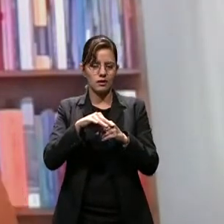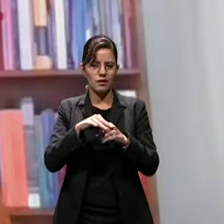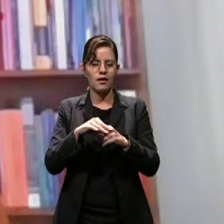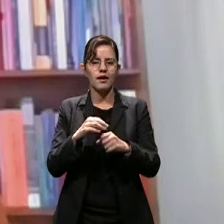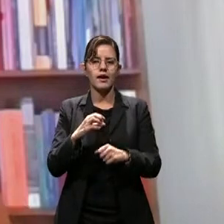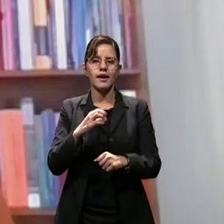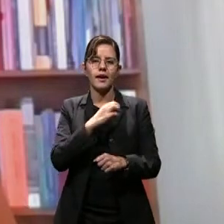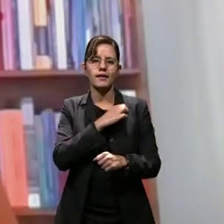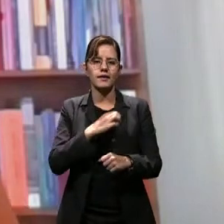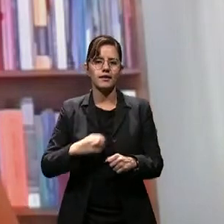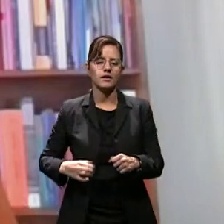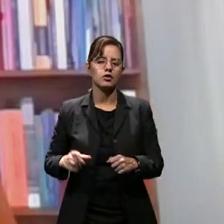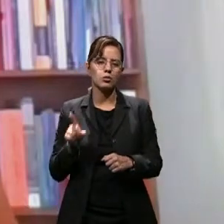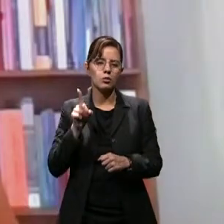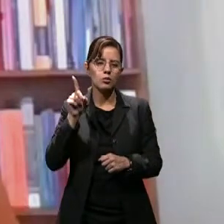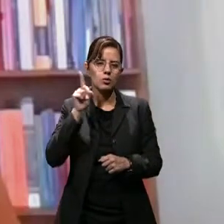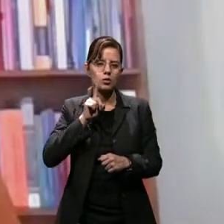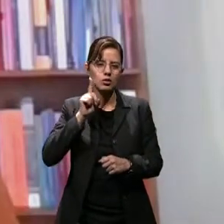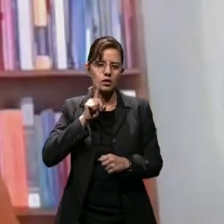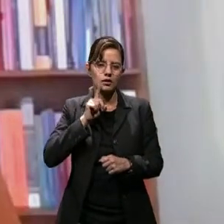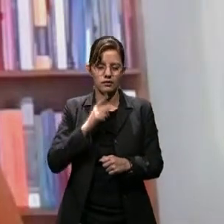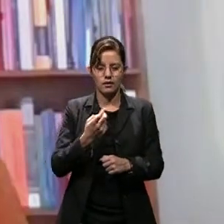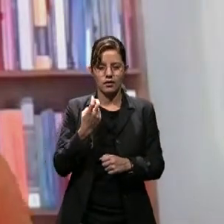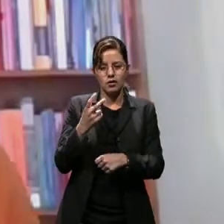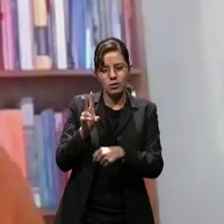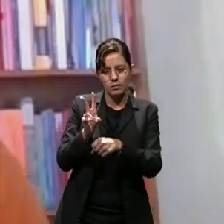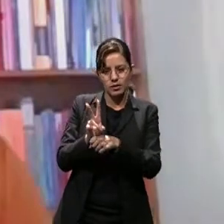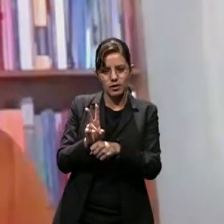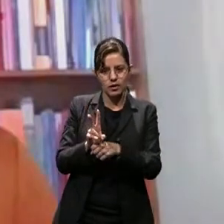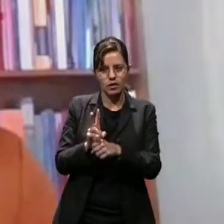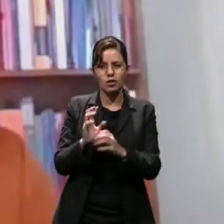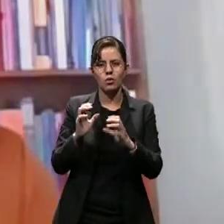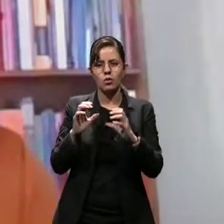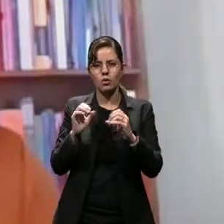in candidacies. Also,